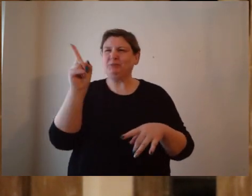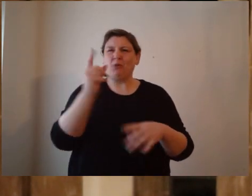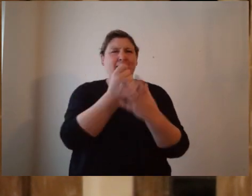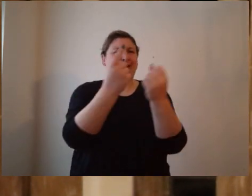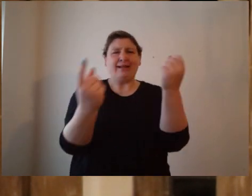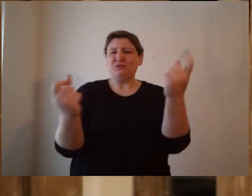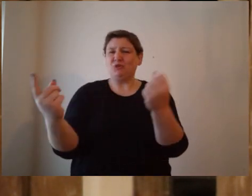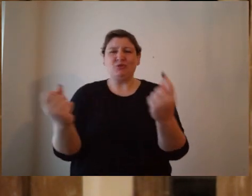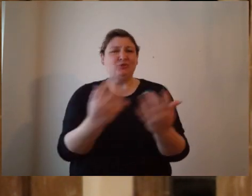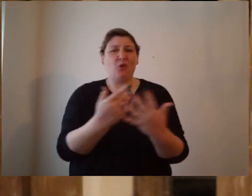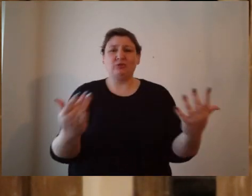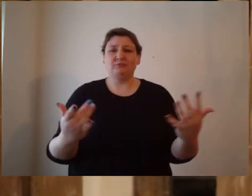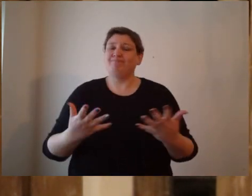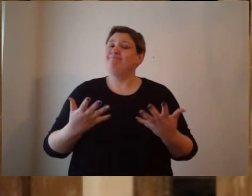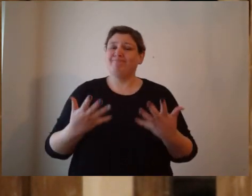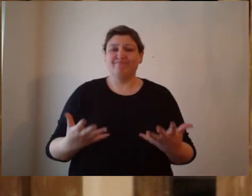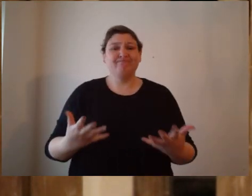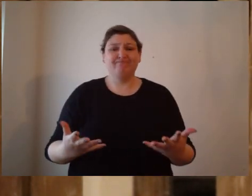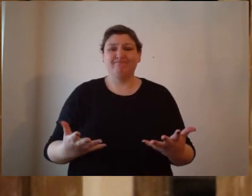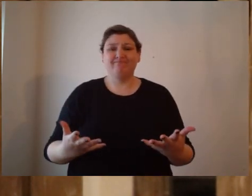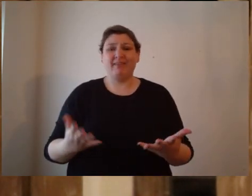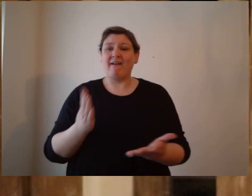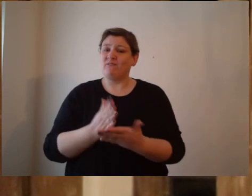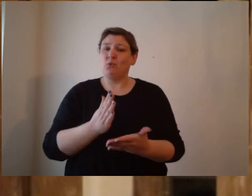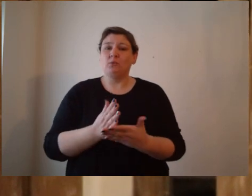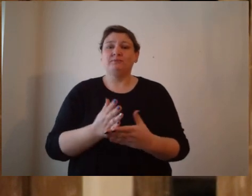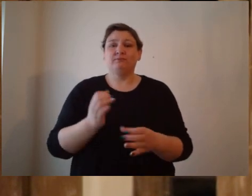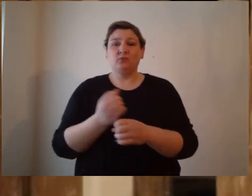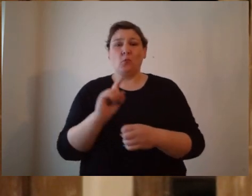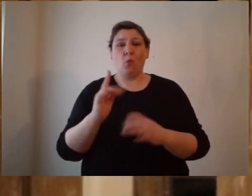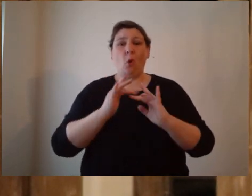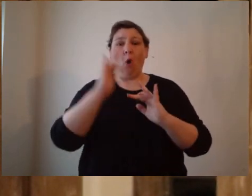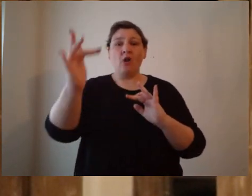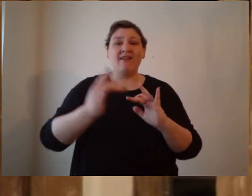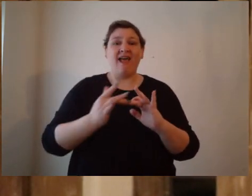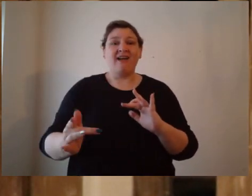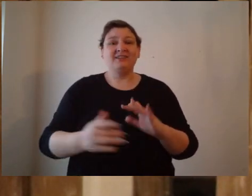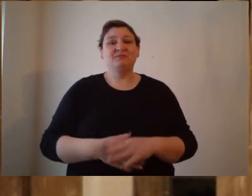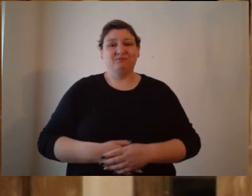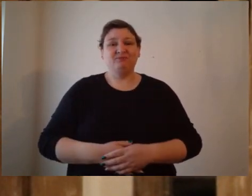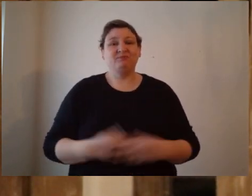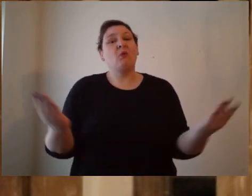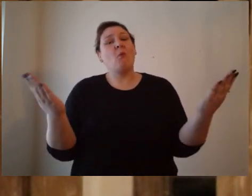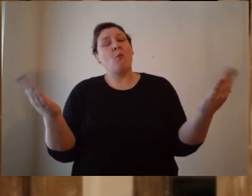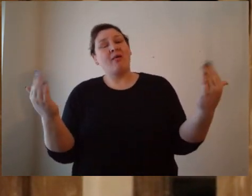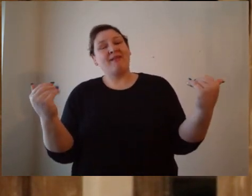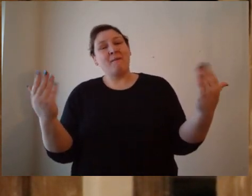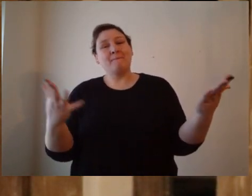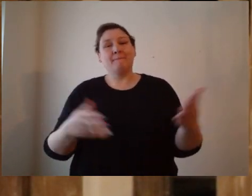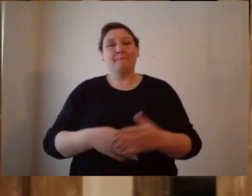candles. But today, we're bringing you Christingle online. But